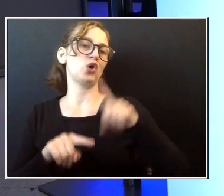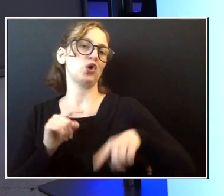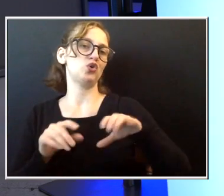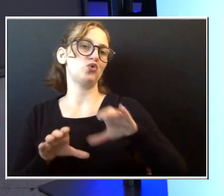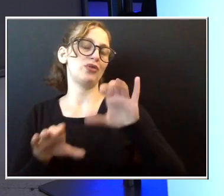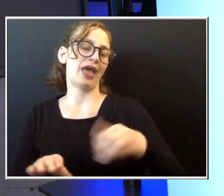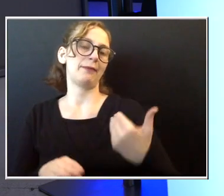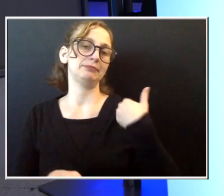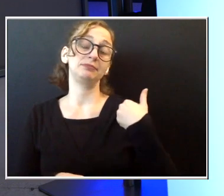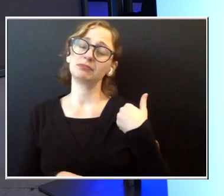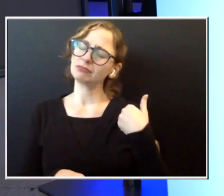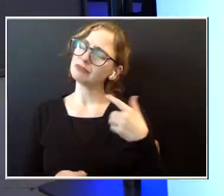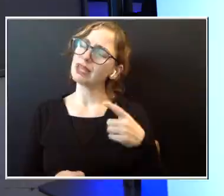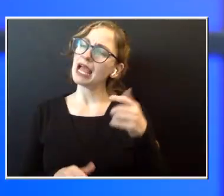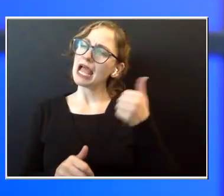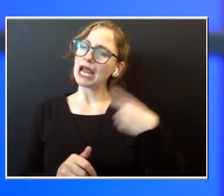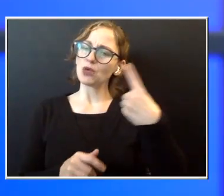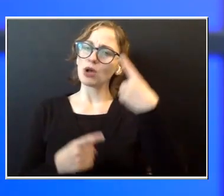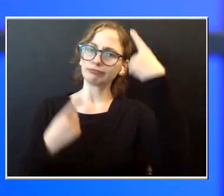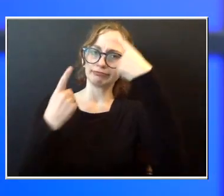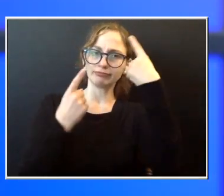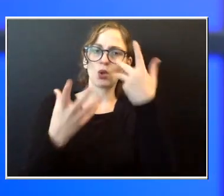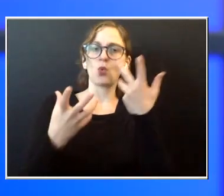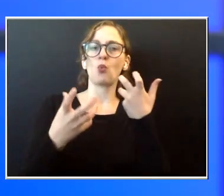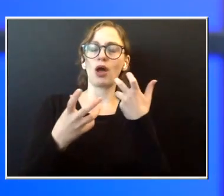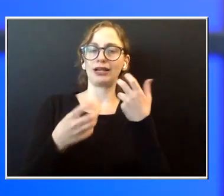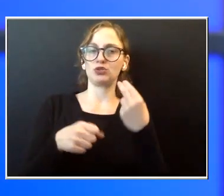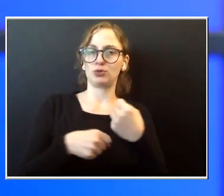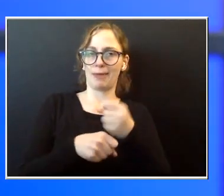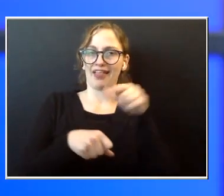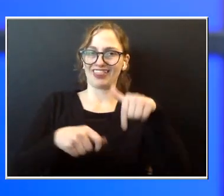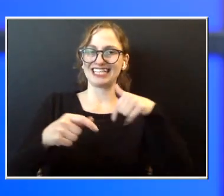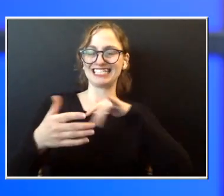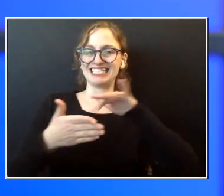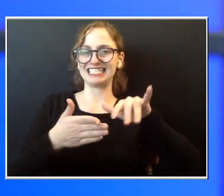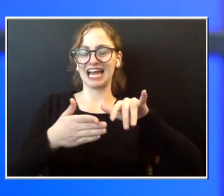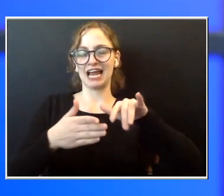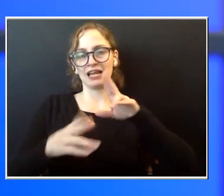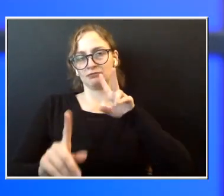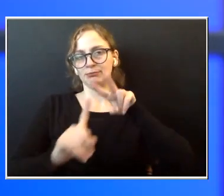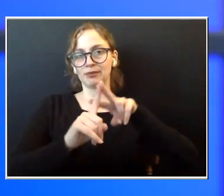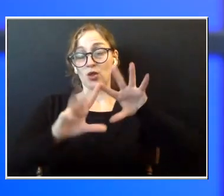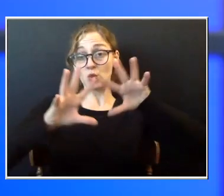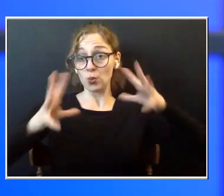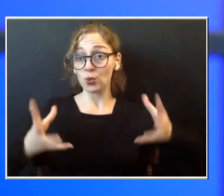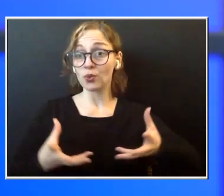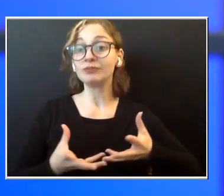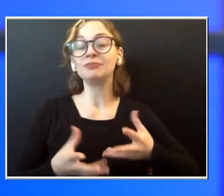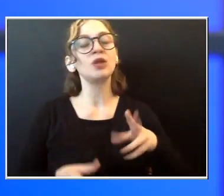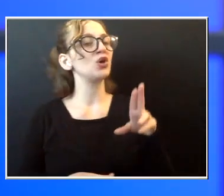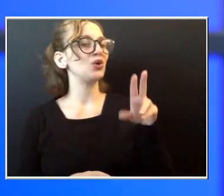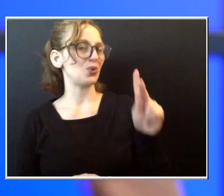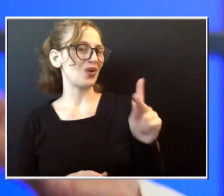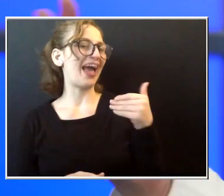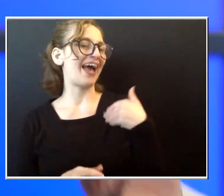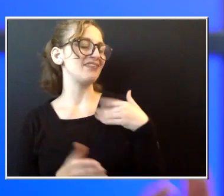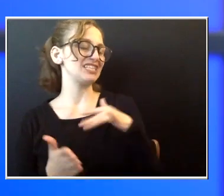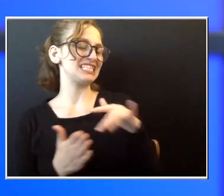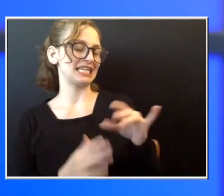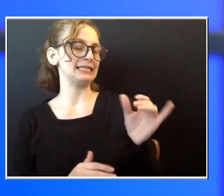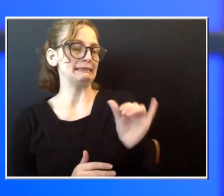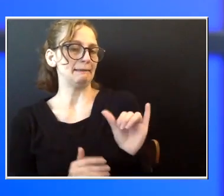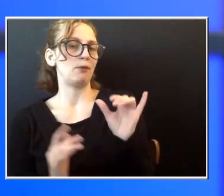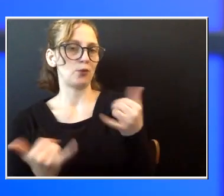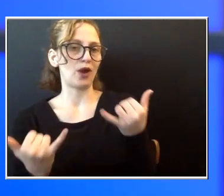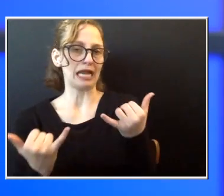about this going international? Well, so the UK has a similar study going on right now, and I think these will be popping up over, all